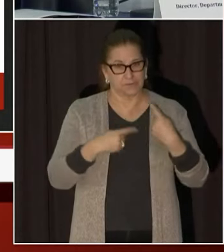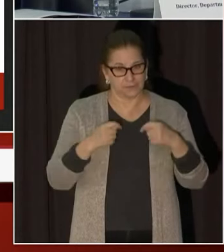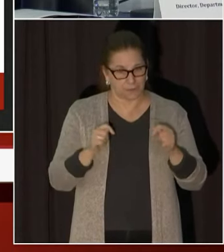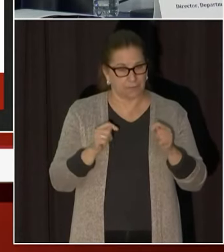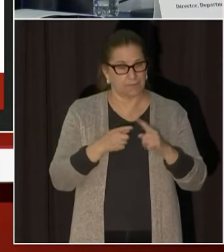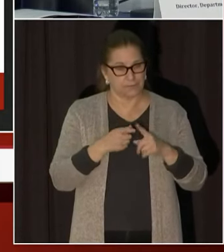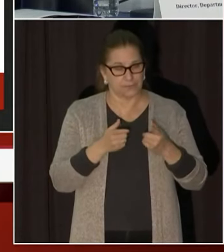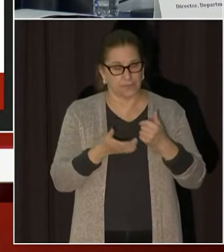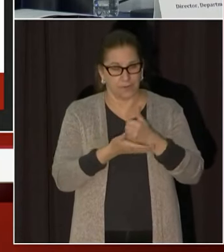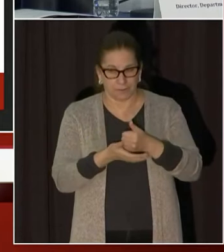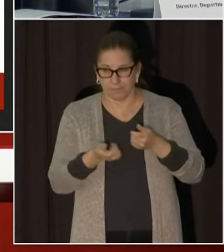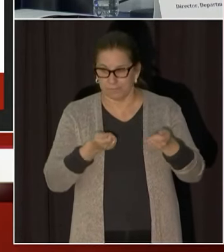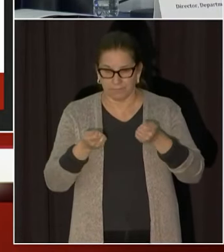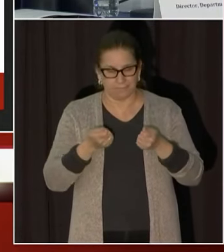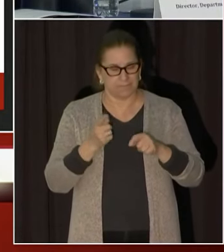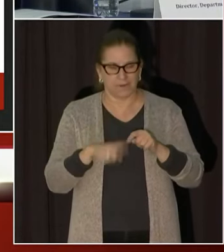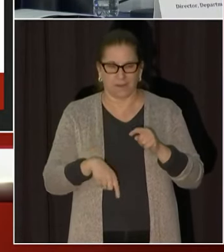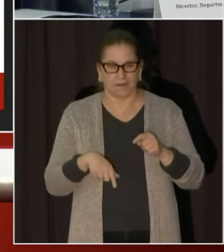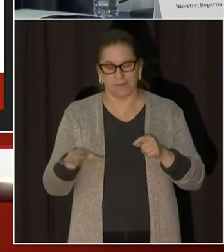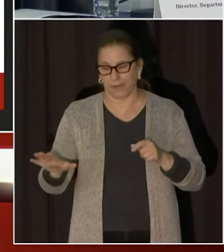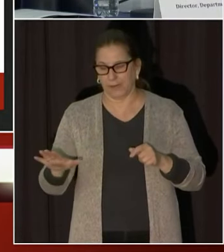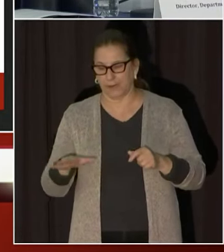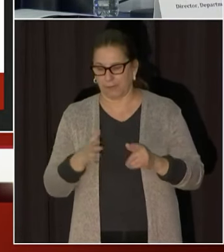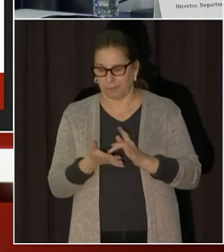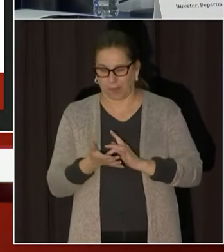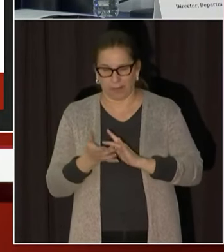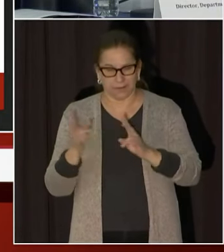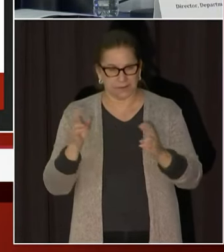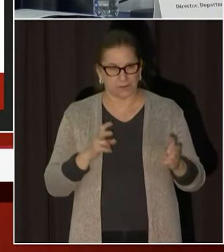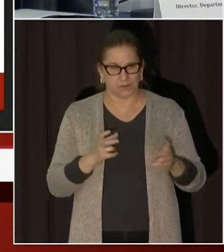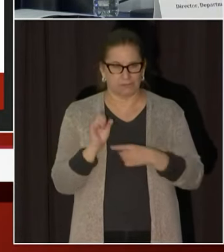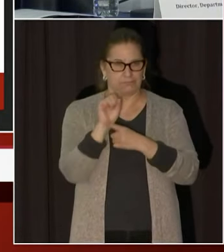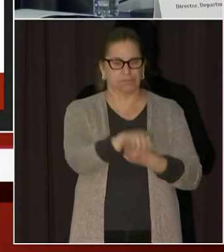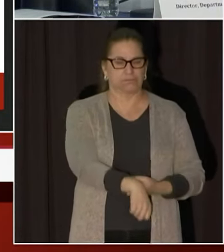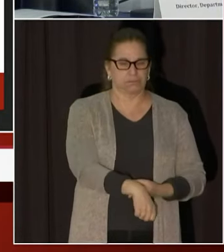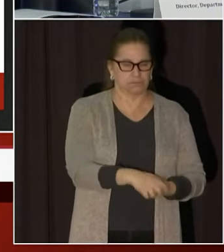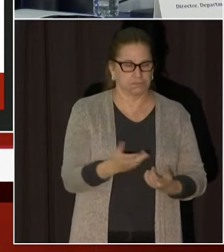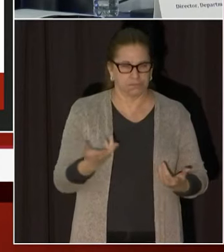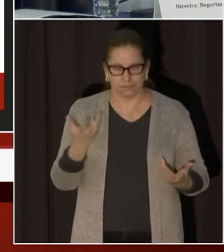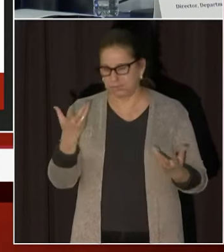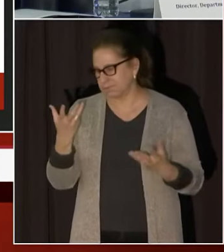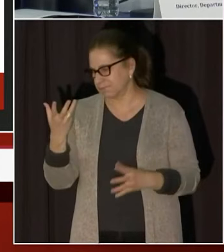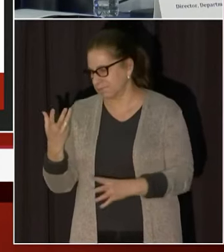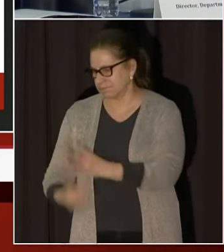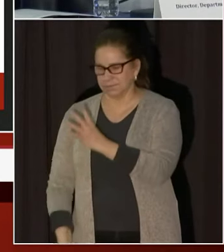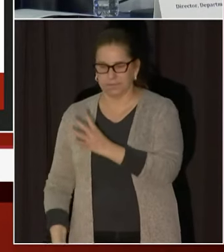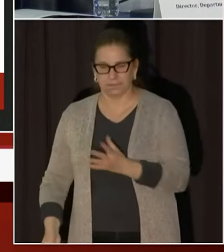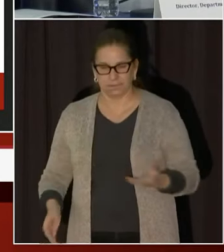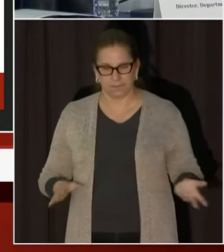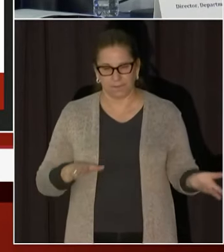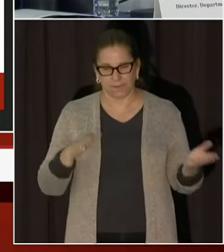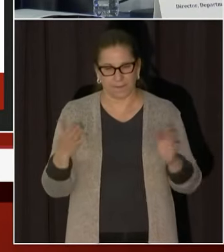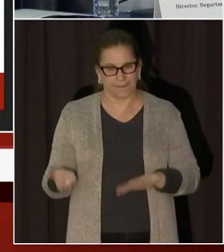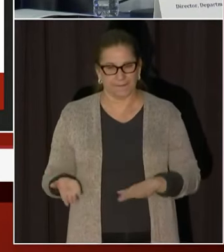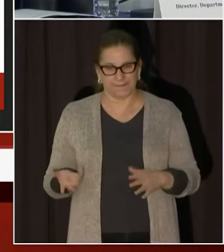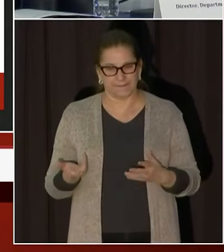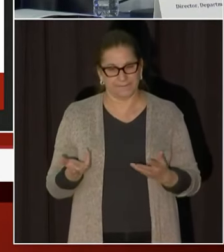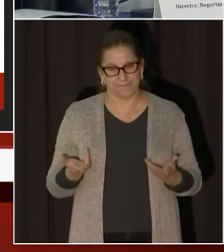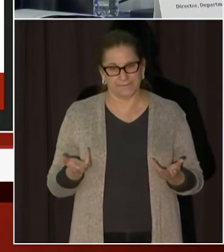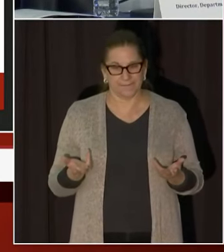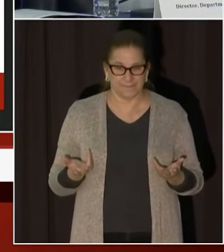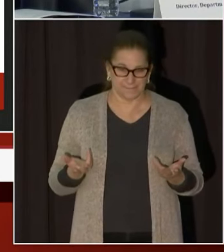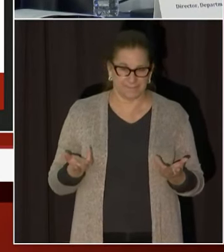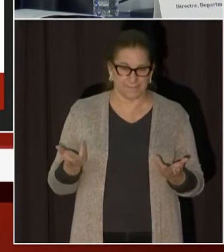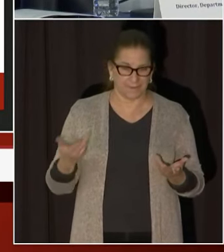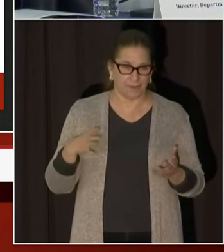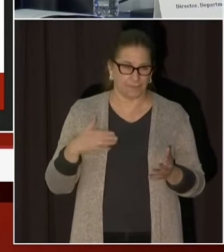between whether or not your health condition is under control at the time of death for many of these individuals. The presence of